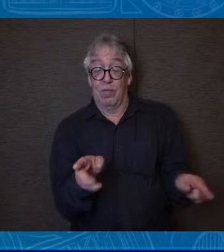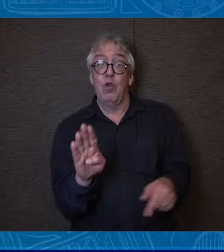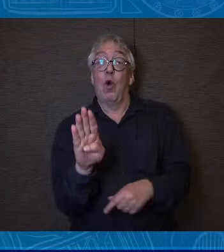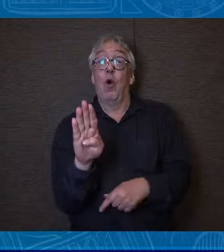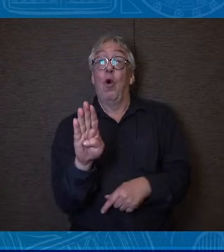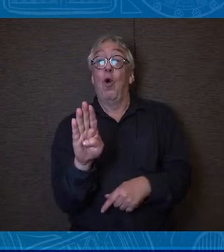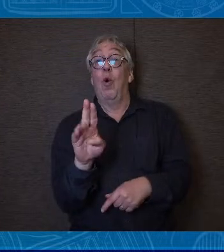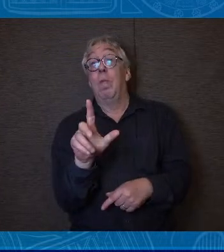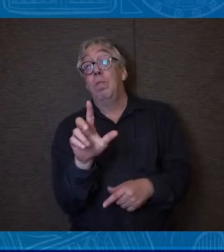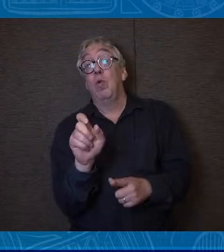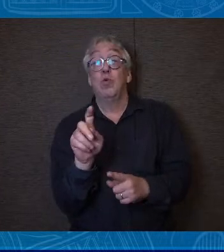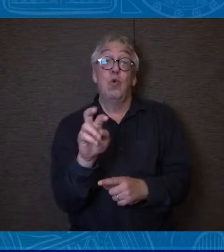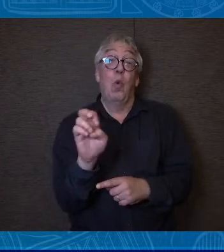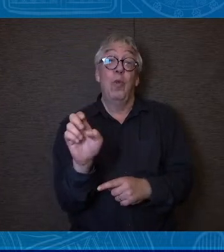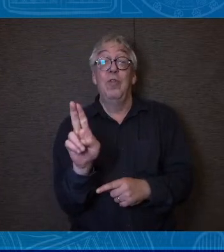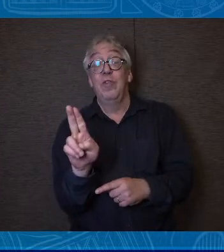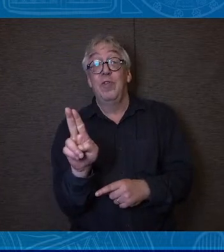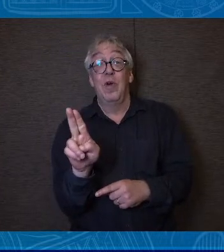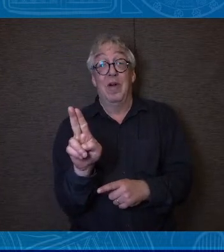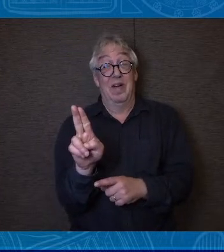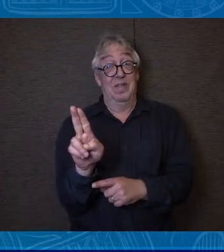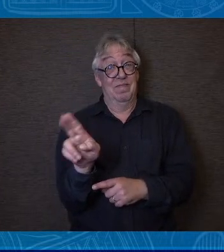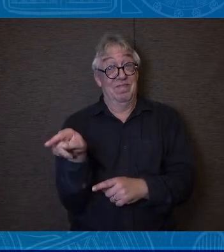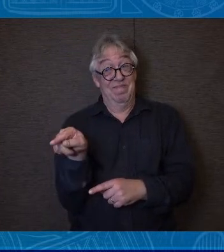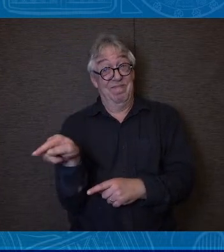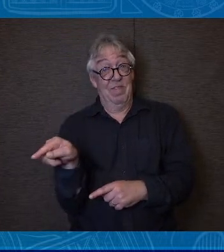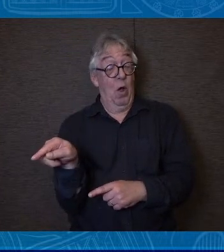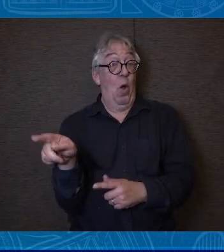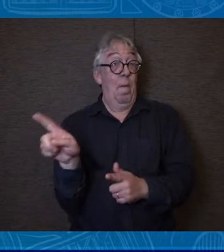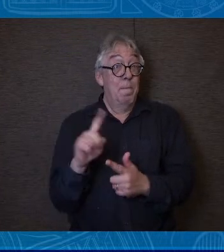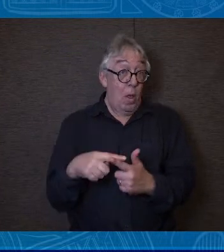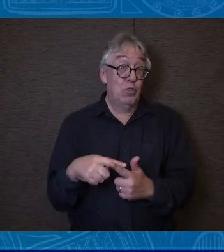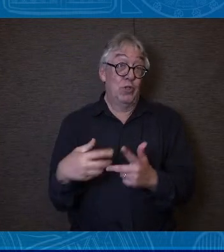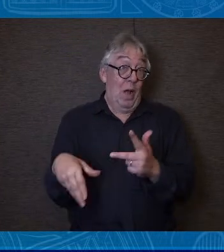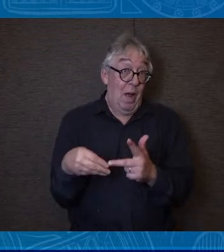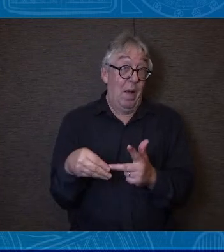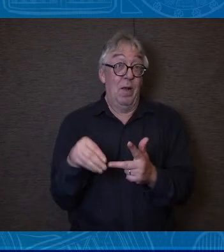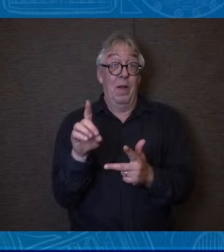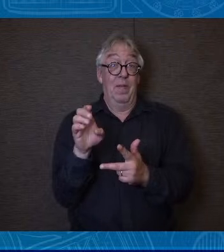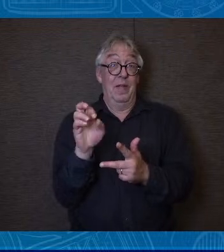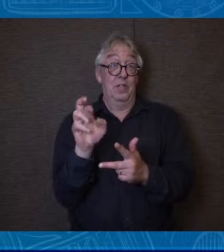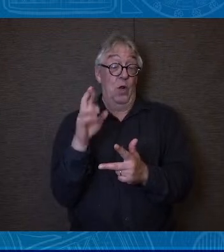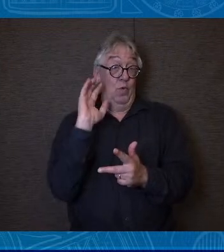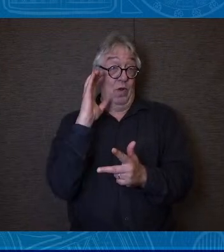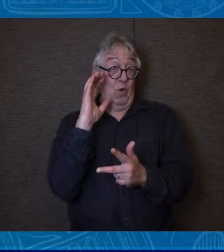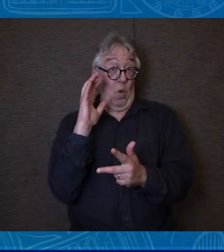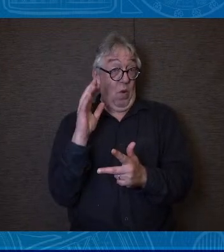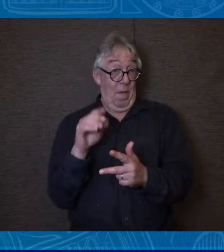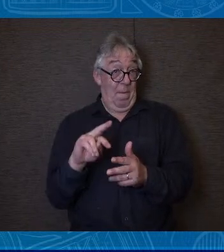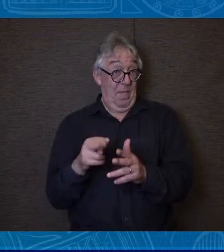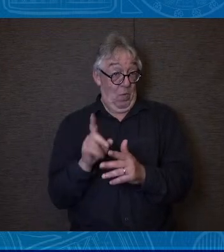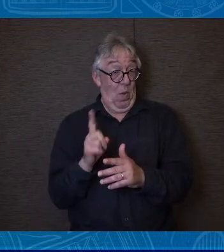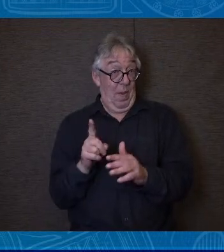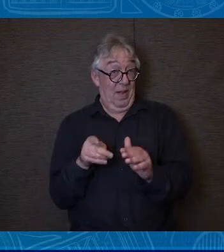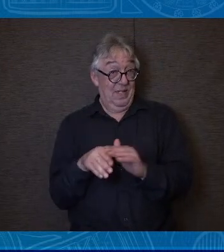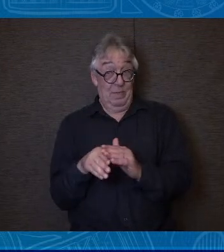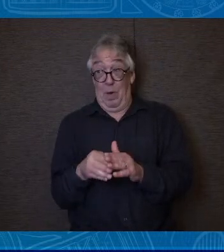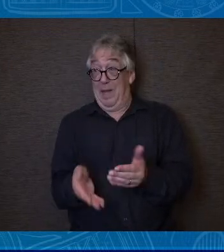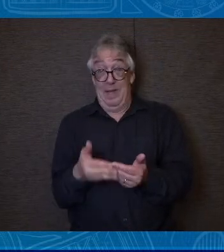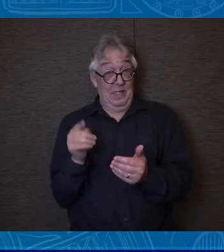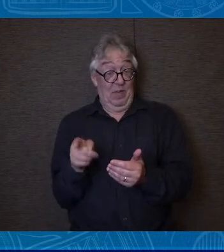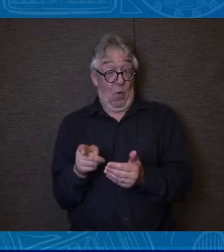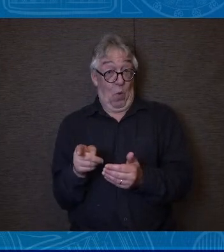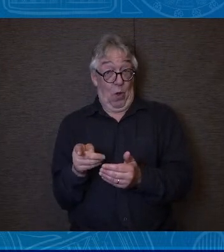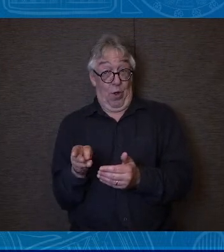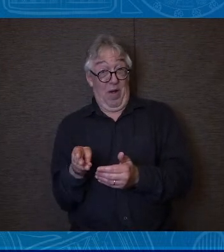within the last mile community. It is really very accessible for all. And also, my last